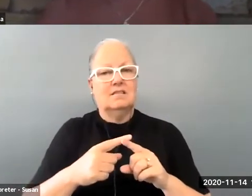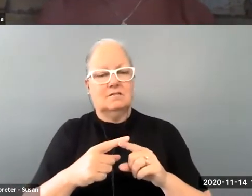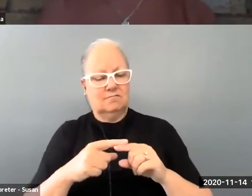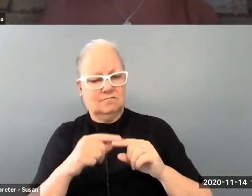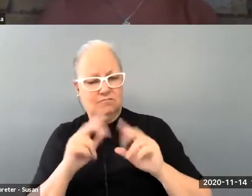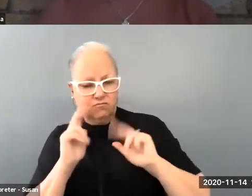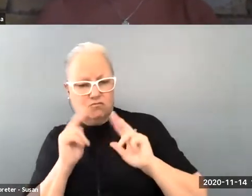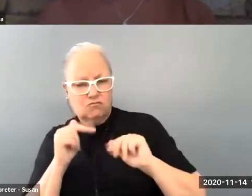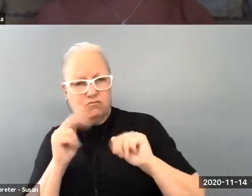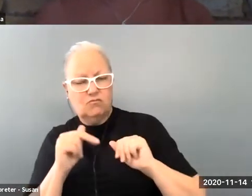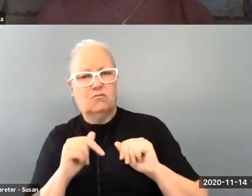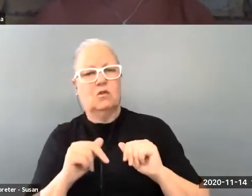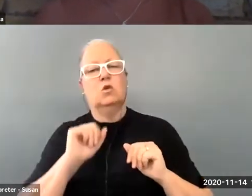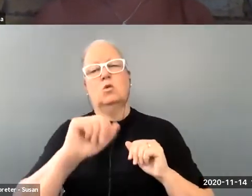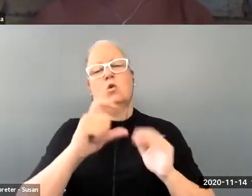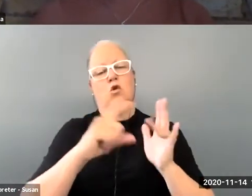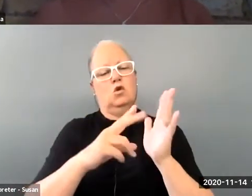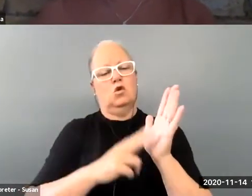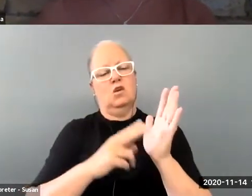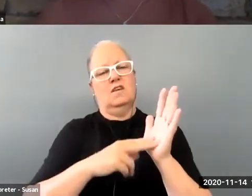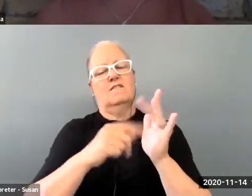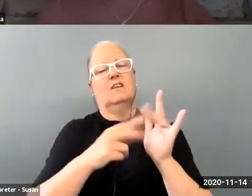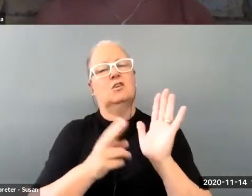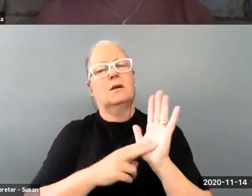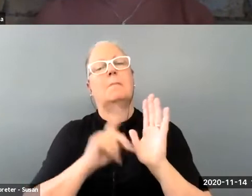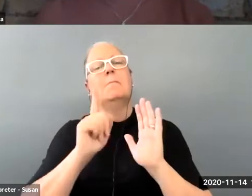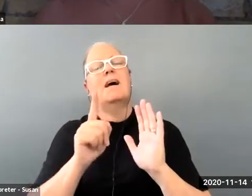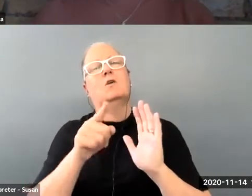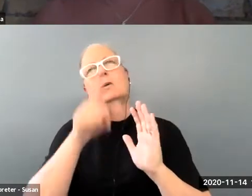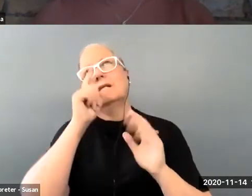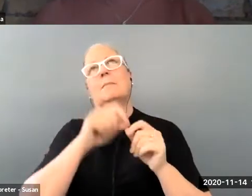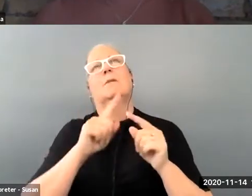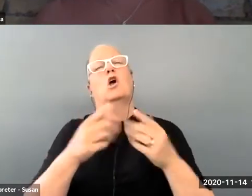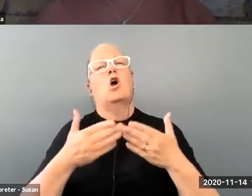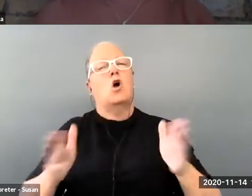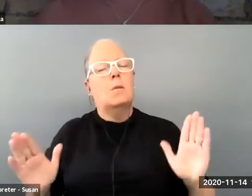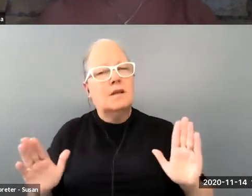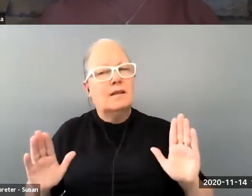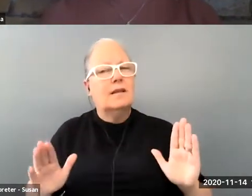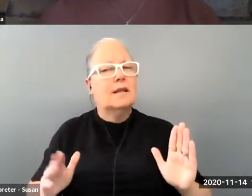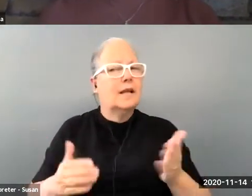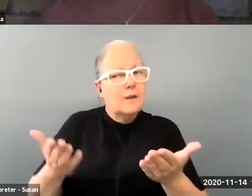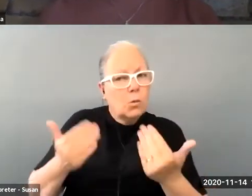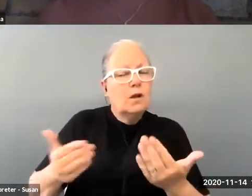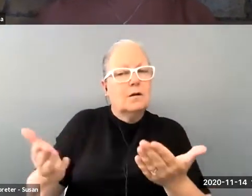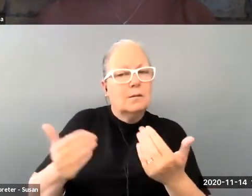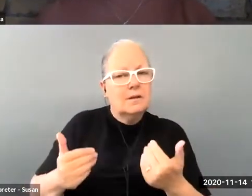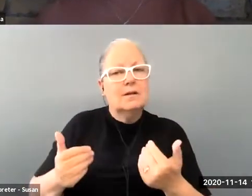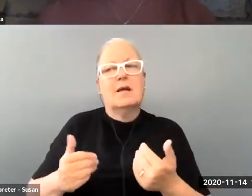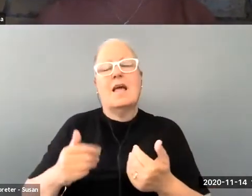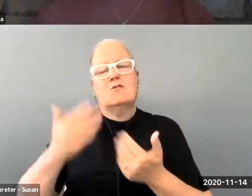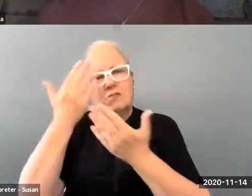but remain open to fostering ways of respectfully engaging and